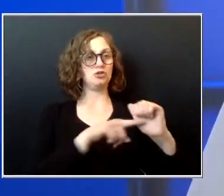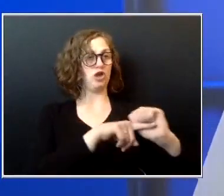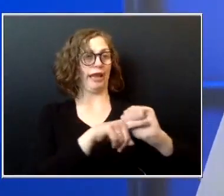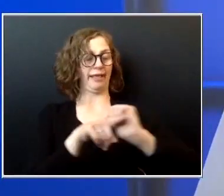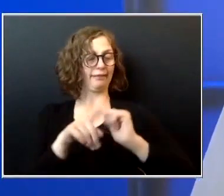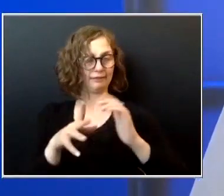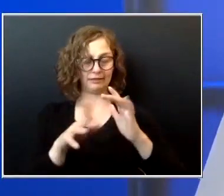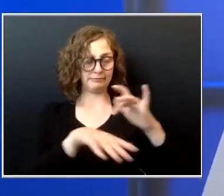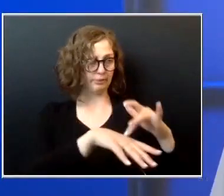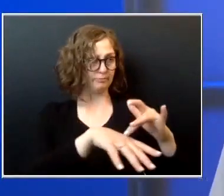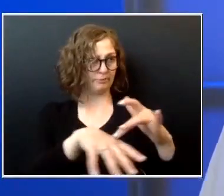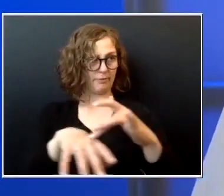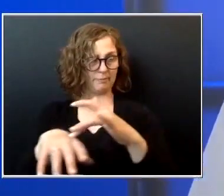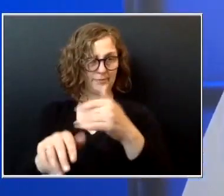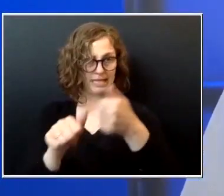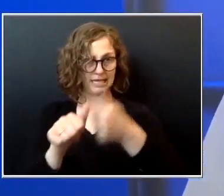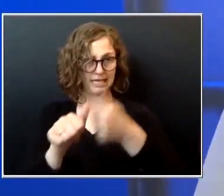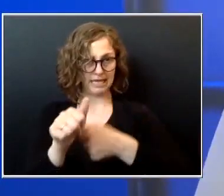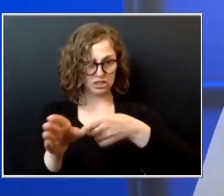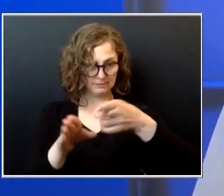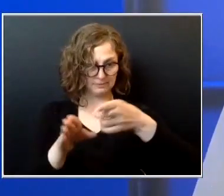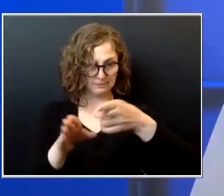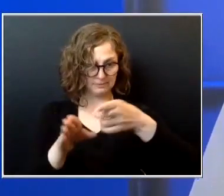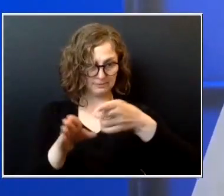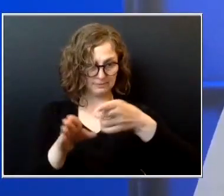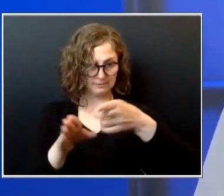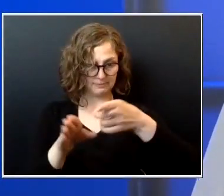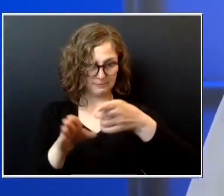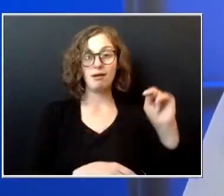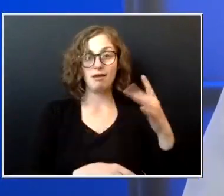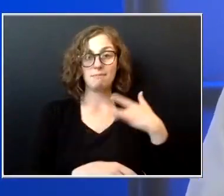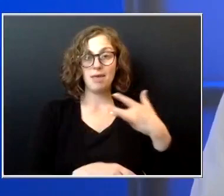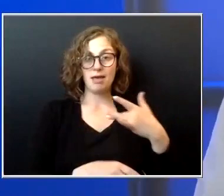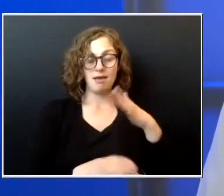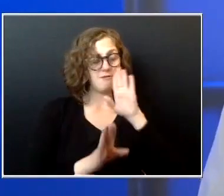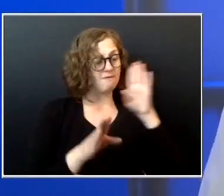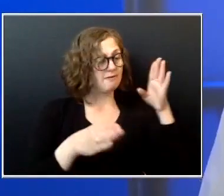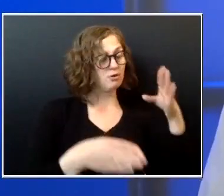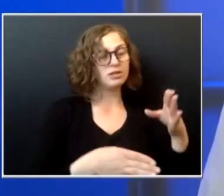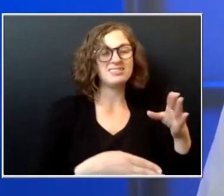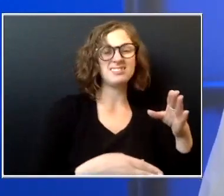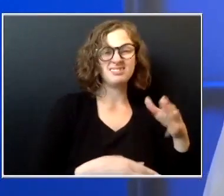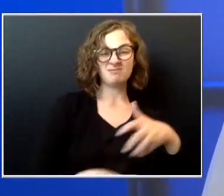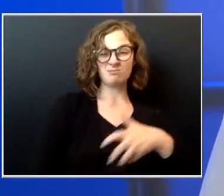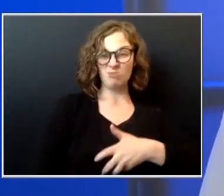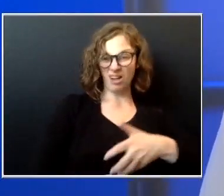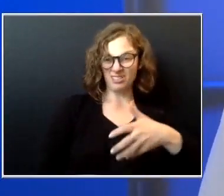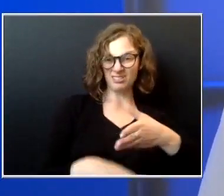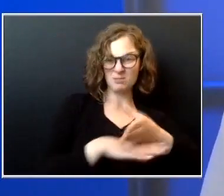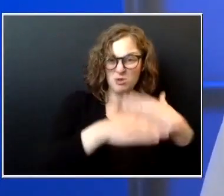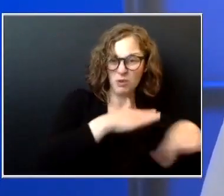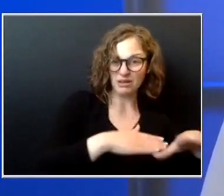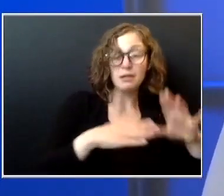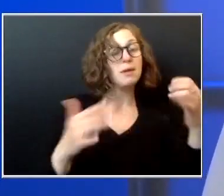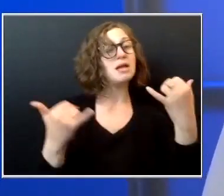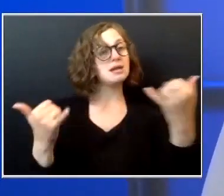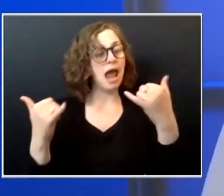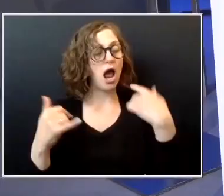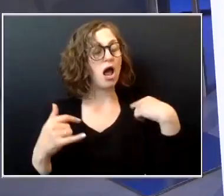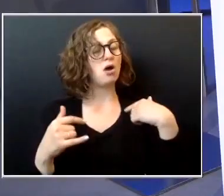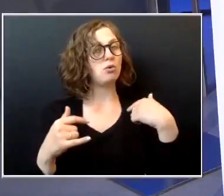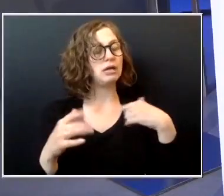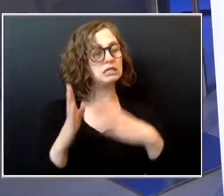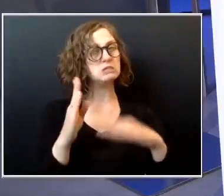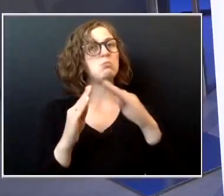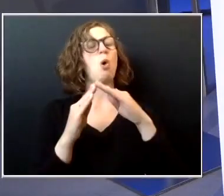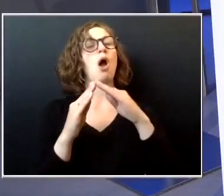obstetric side of things, but these days it's a focus on the entirety of women's health. Sure. Dr. Wimblad,